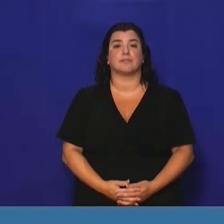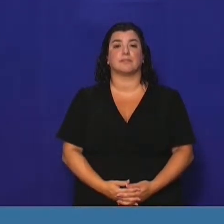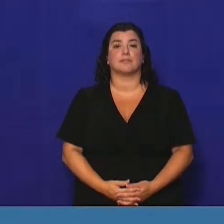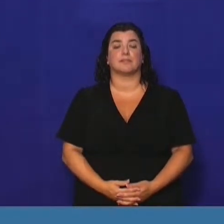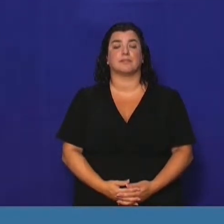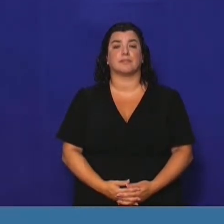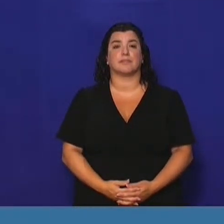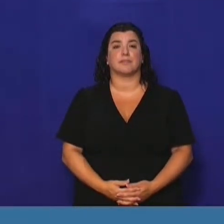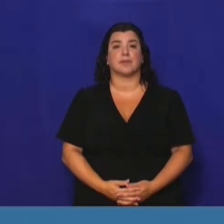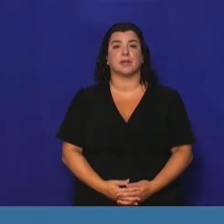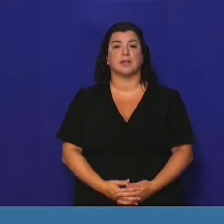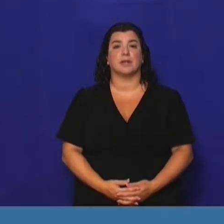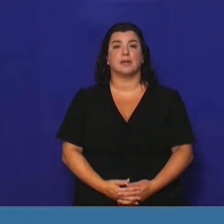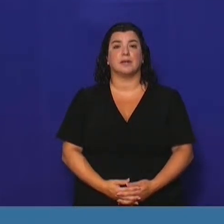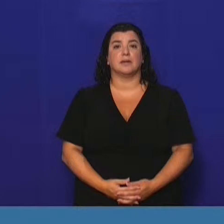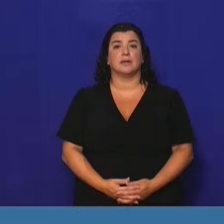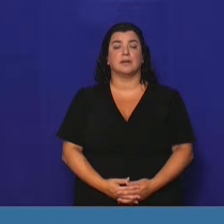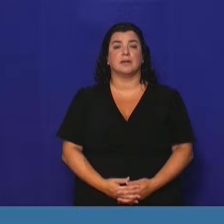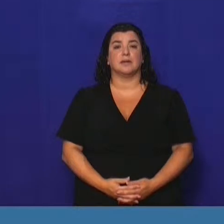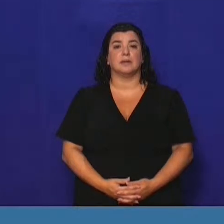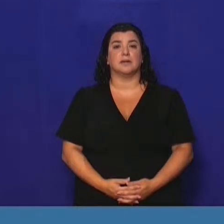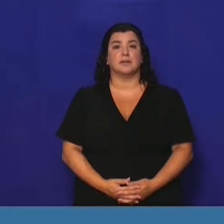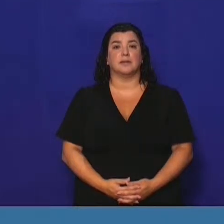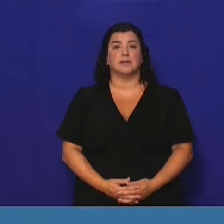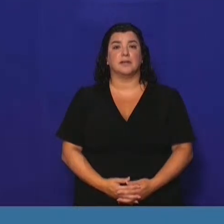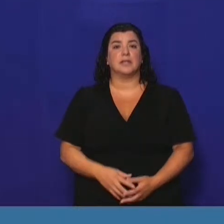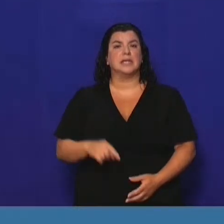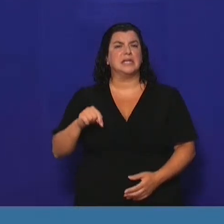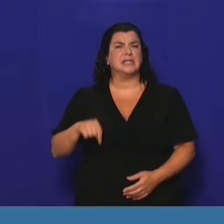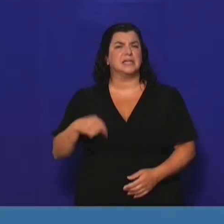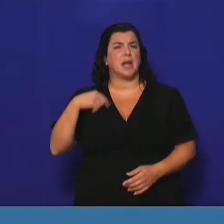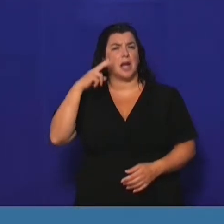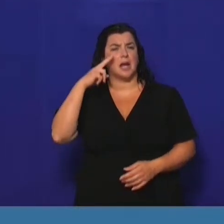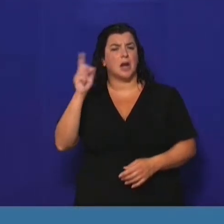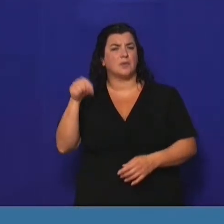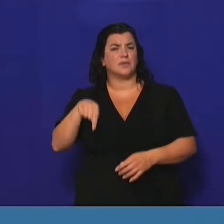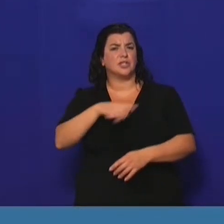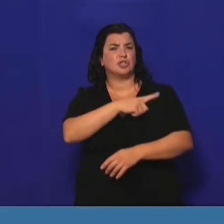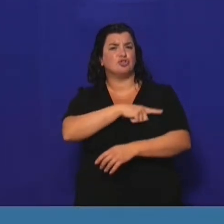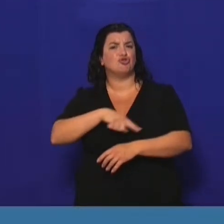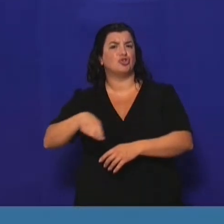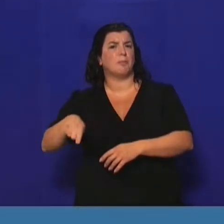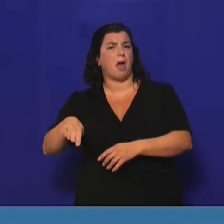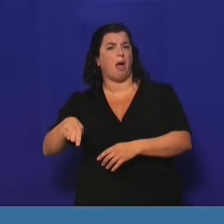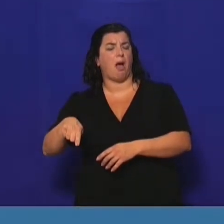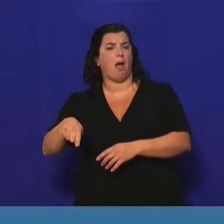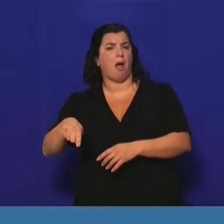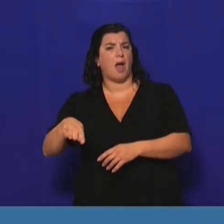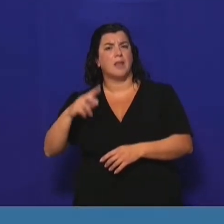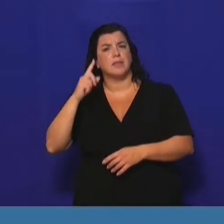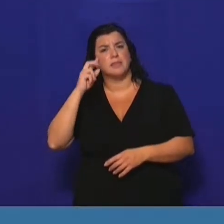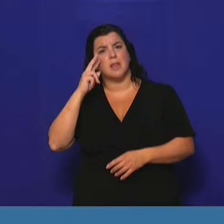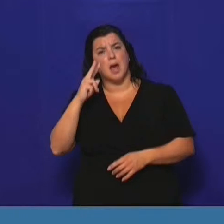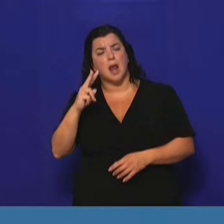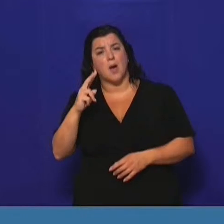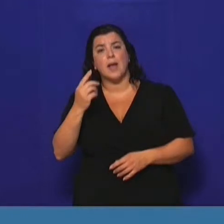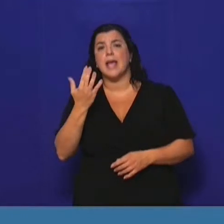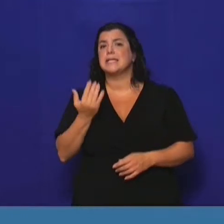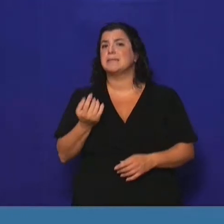Jekk inħarsu naqra lejn ġara fil-każijiet li kellna din l-aħħar ġimgħa, jekk tħares lejhom bħala gender kif ukoll bħala